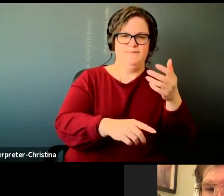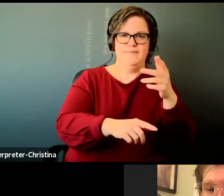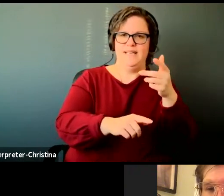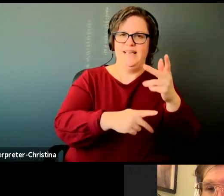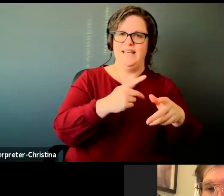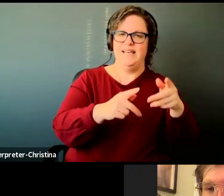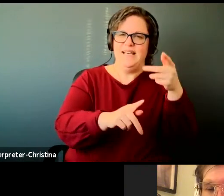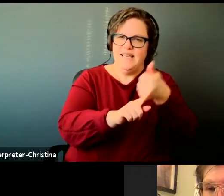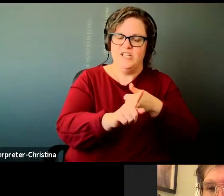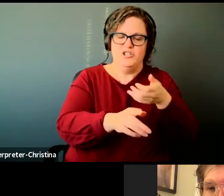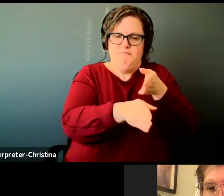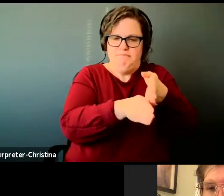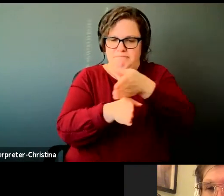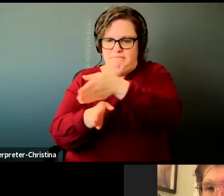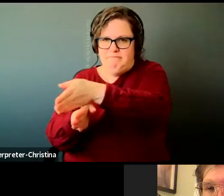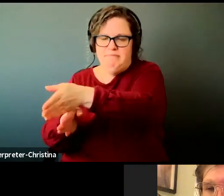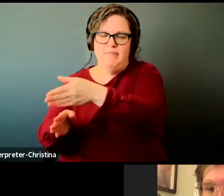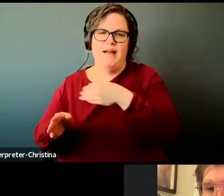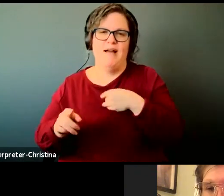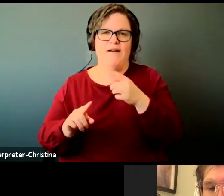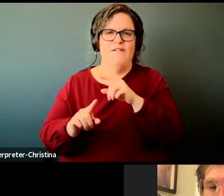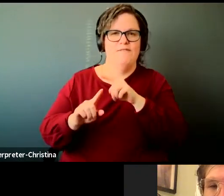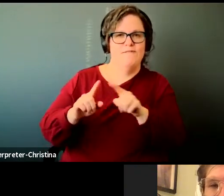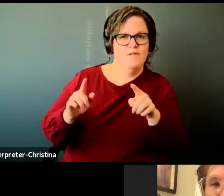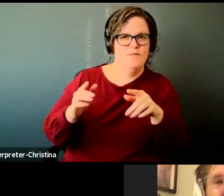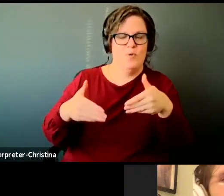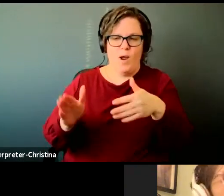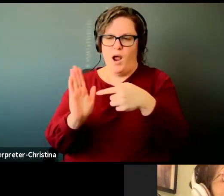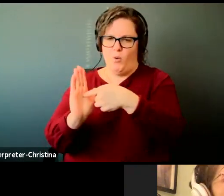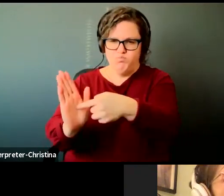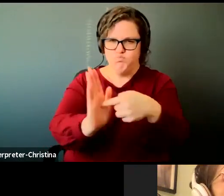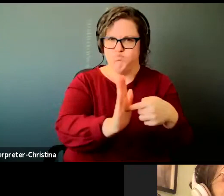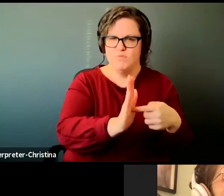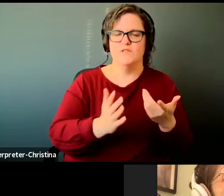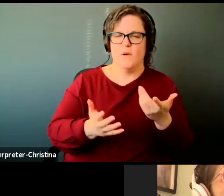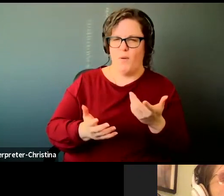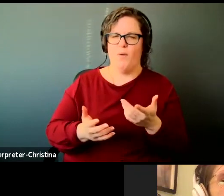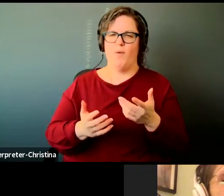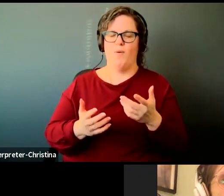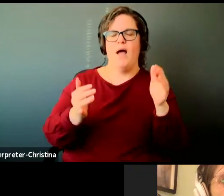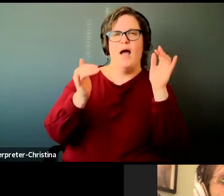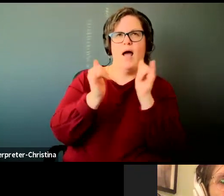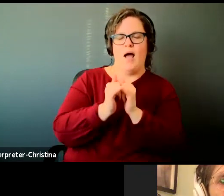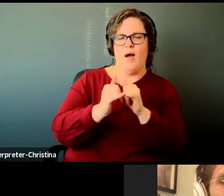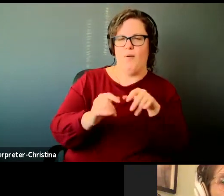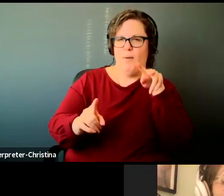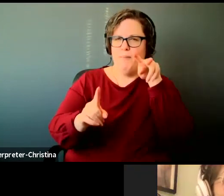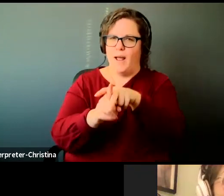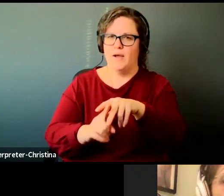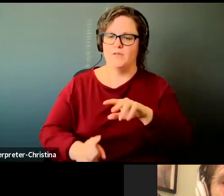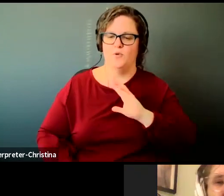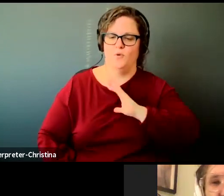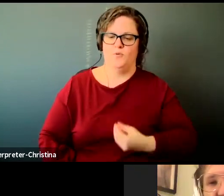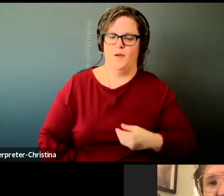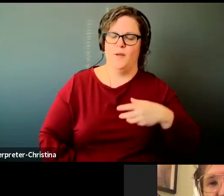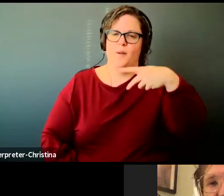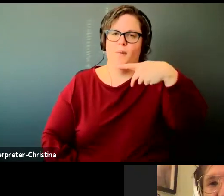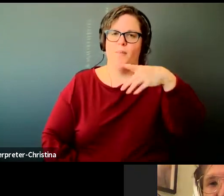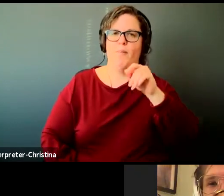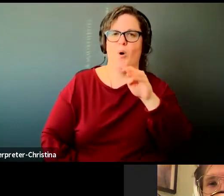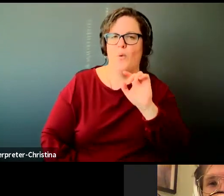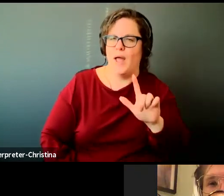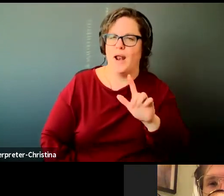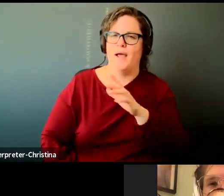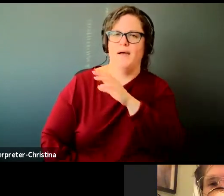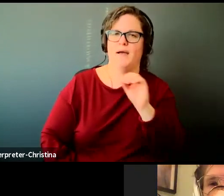articulate? And what are the ways in which we can think through like a trans poetics and decolonial resistance through the space between